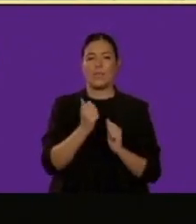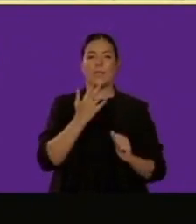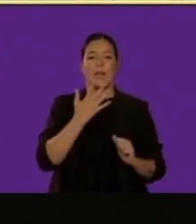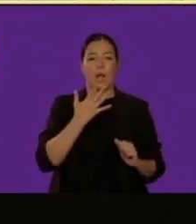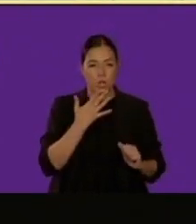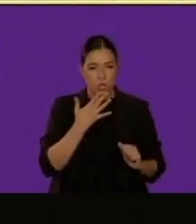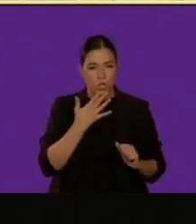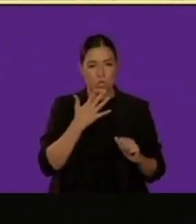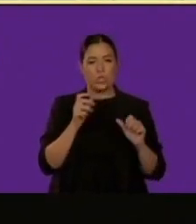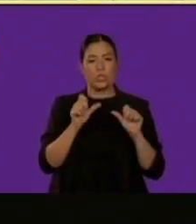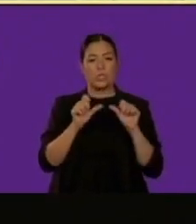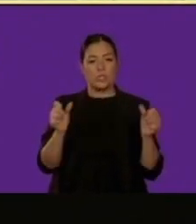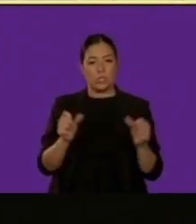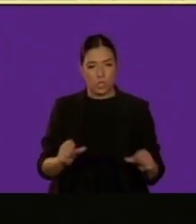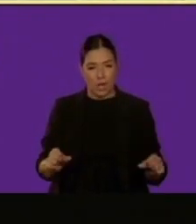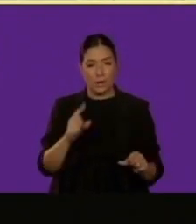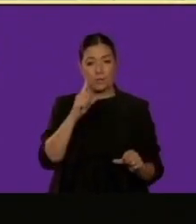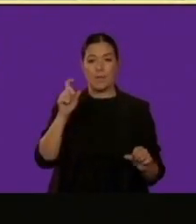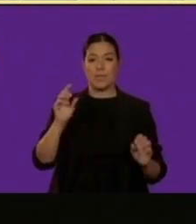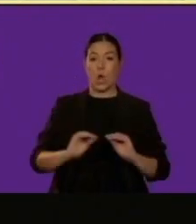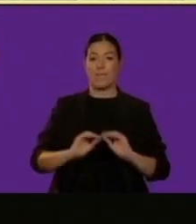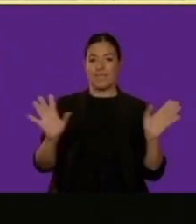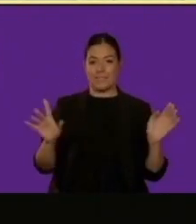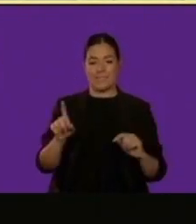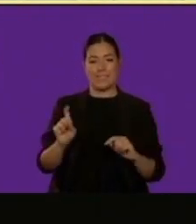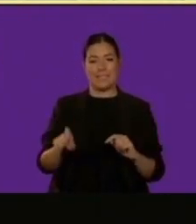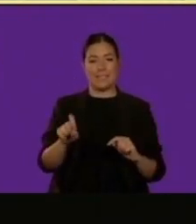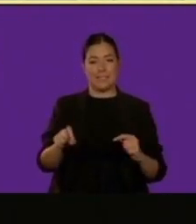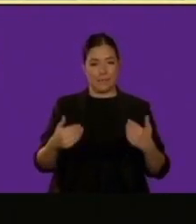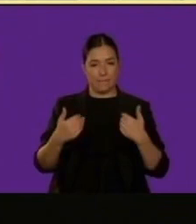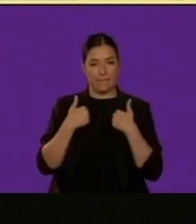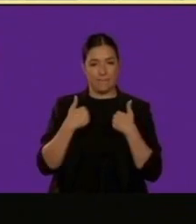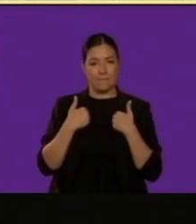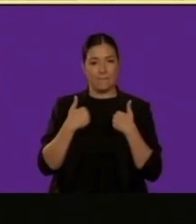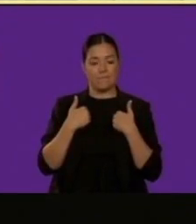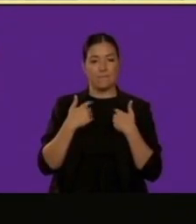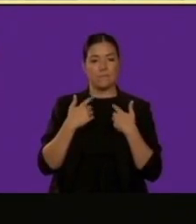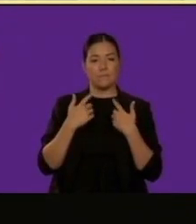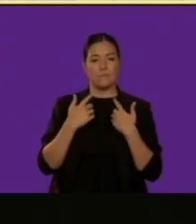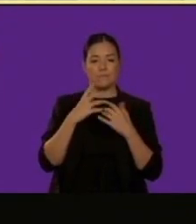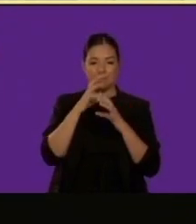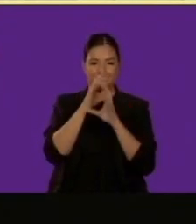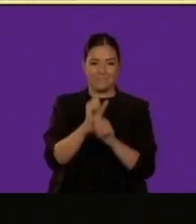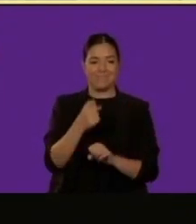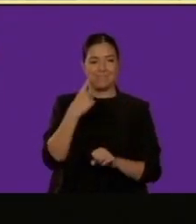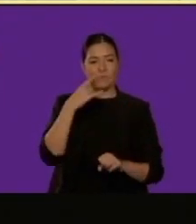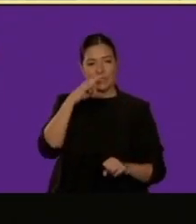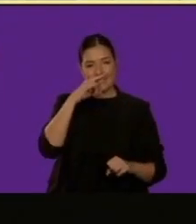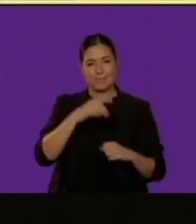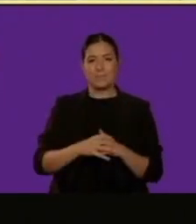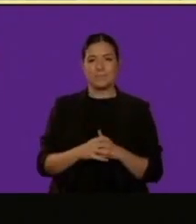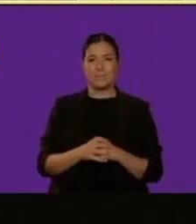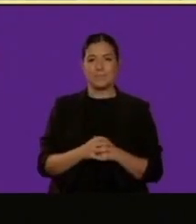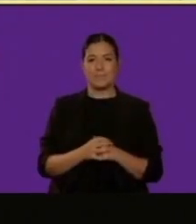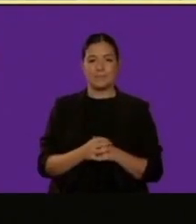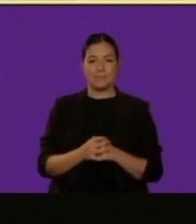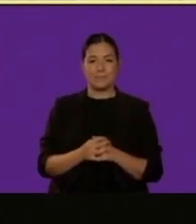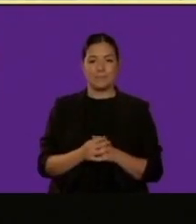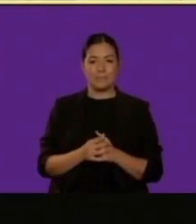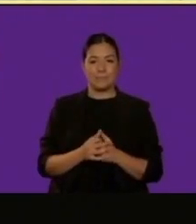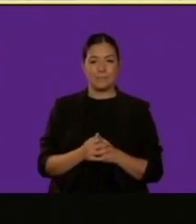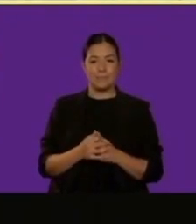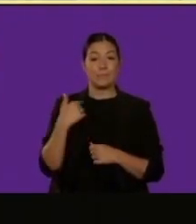of disabilities. Here we have contrast, and the pieces we have learned with our test in order to improve